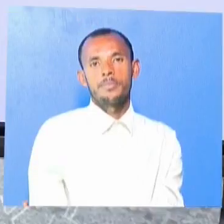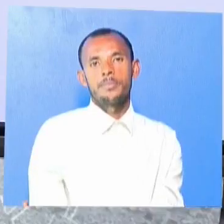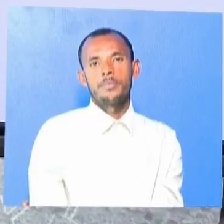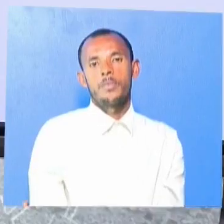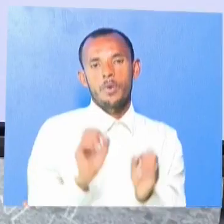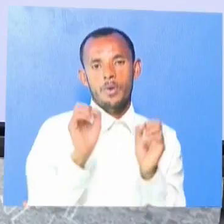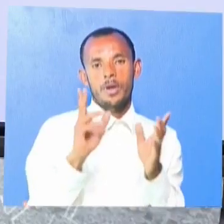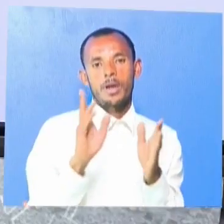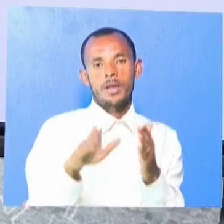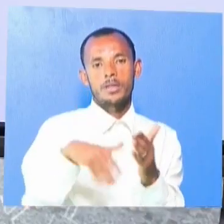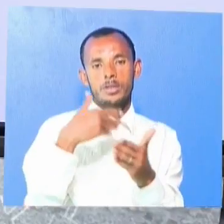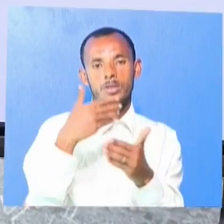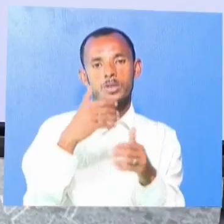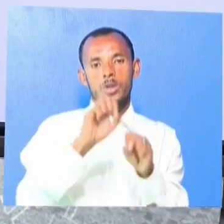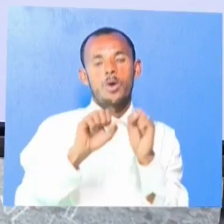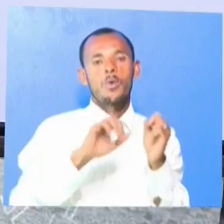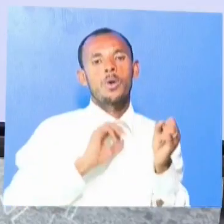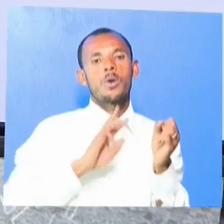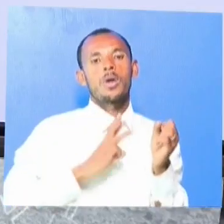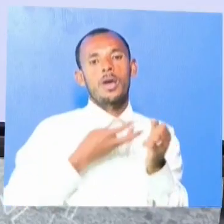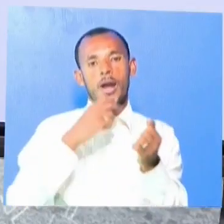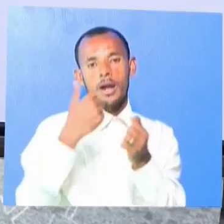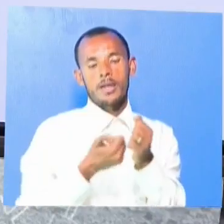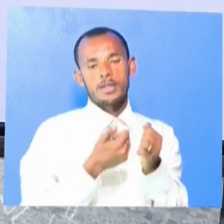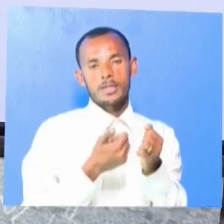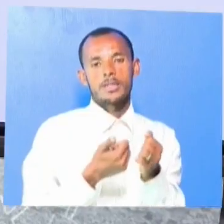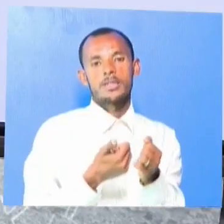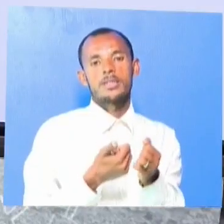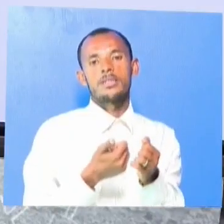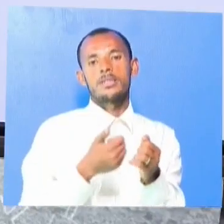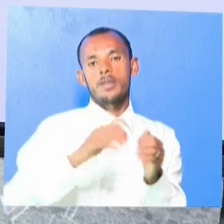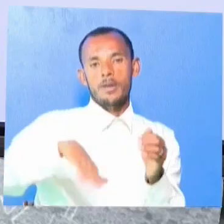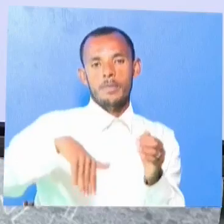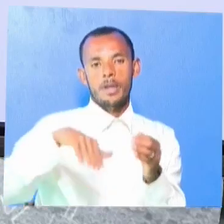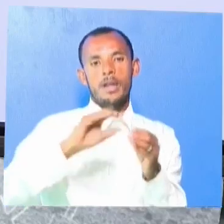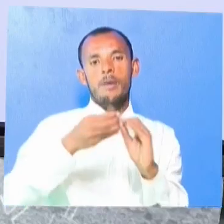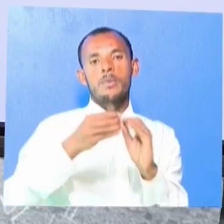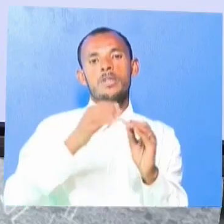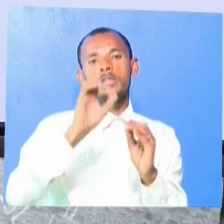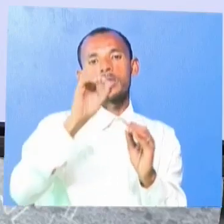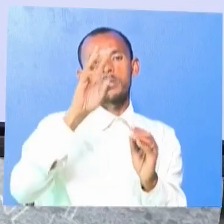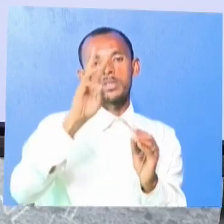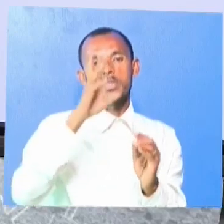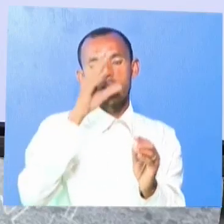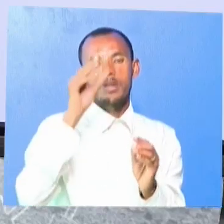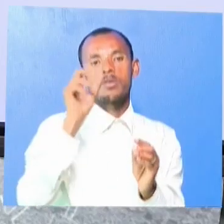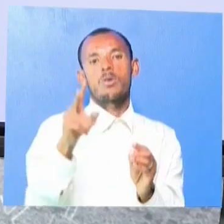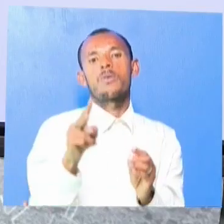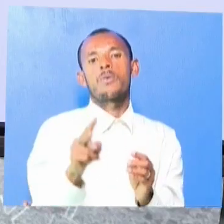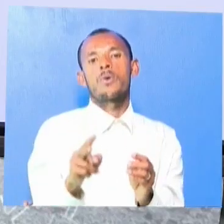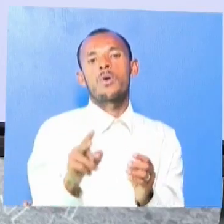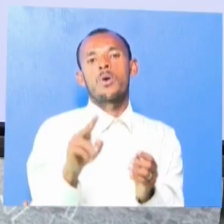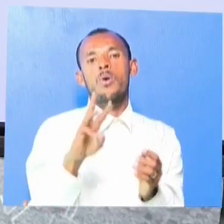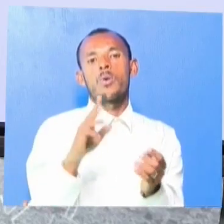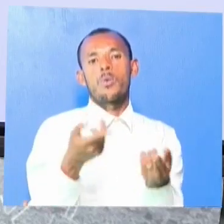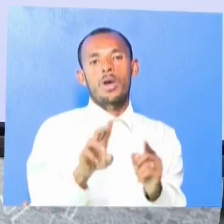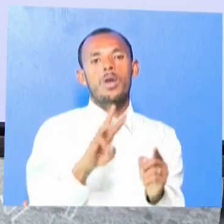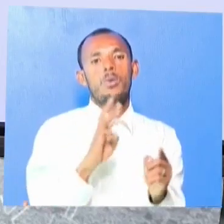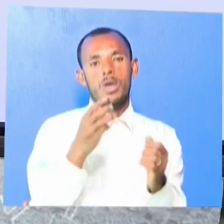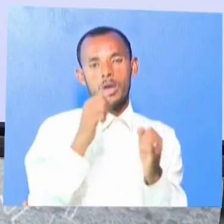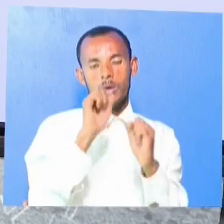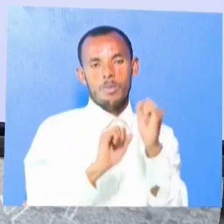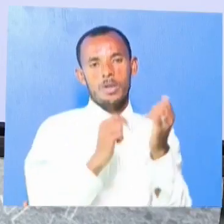Okay, so we arrange these two. The remaining numbers are 0, 6, and 12. So when you compare these three